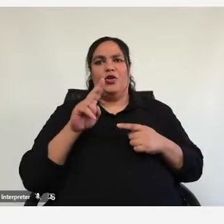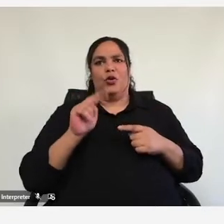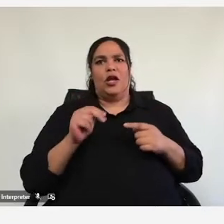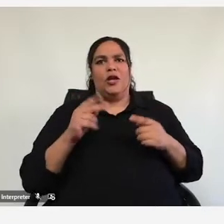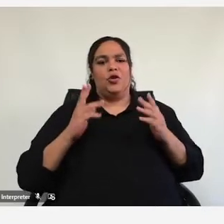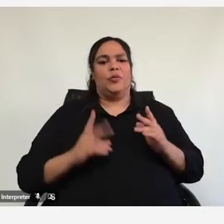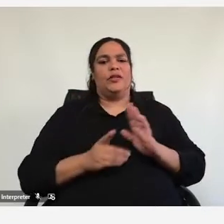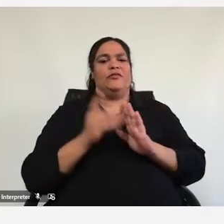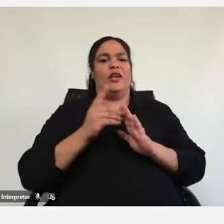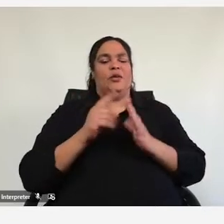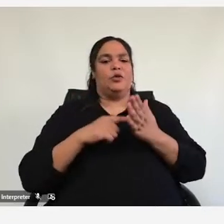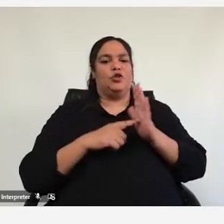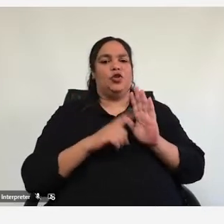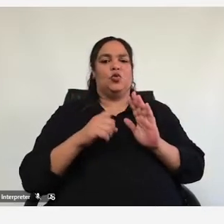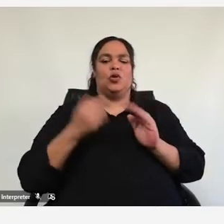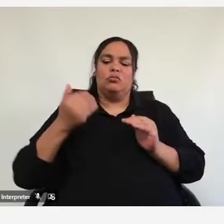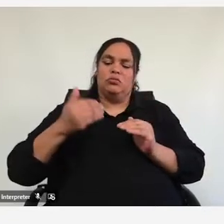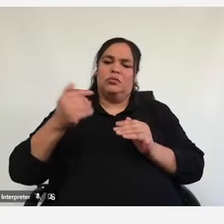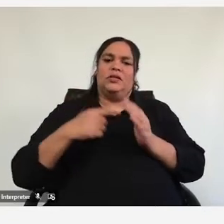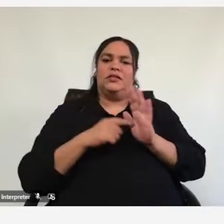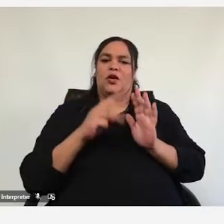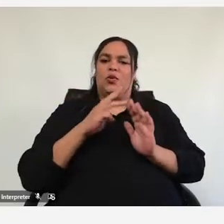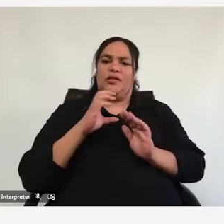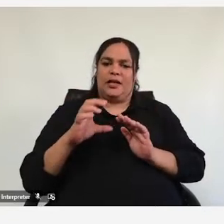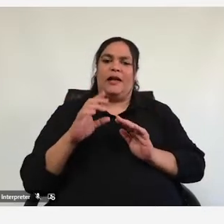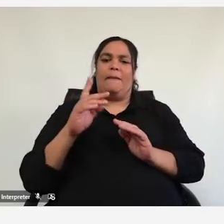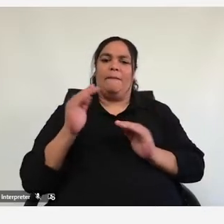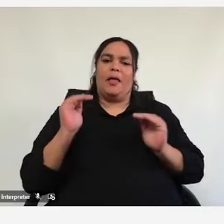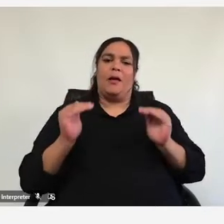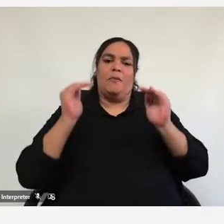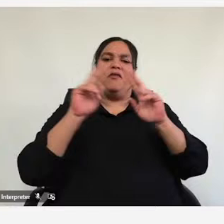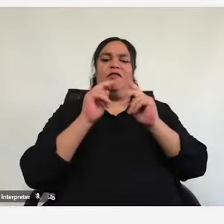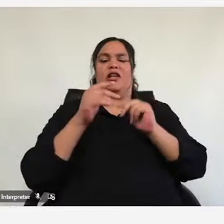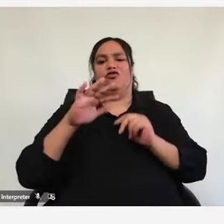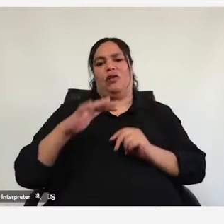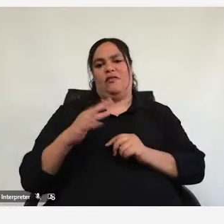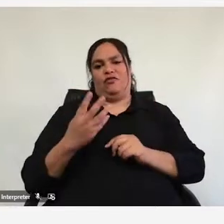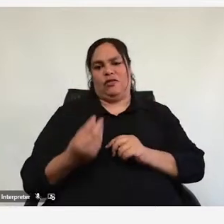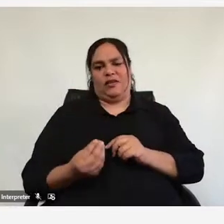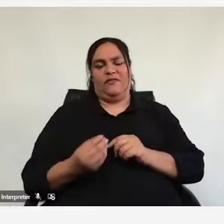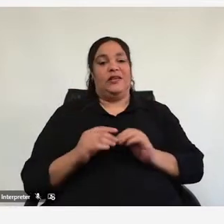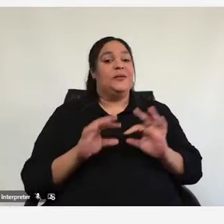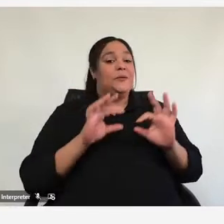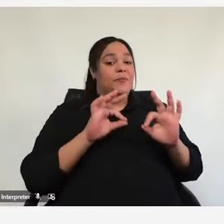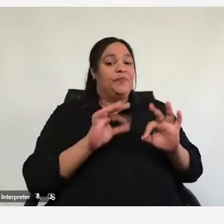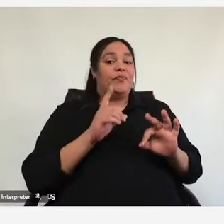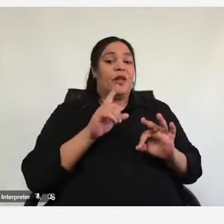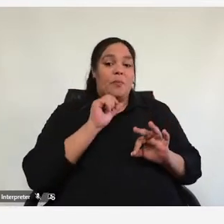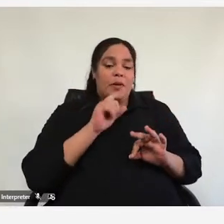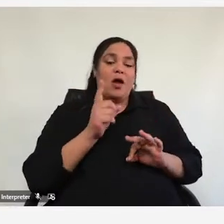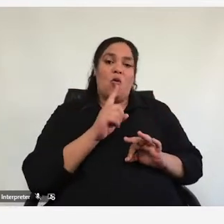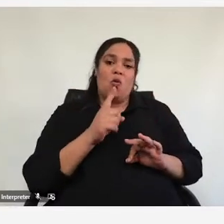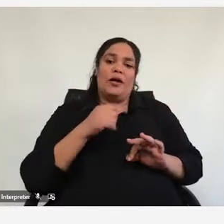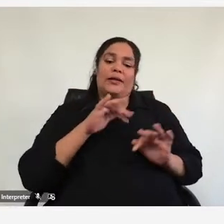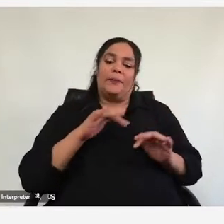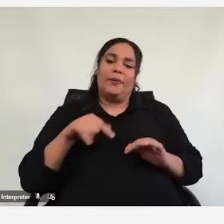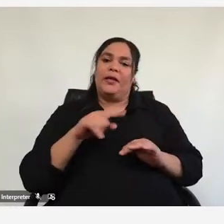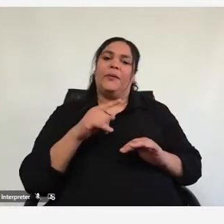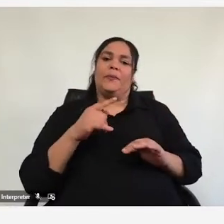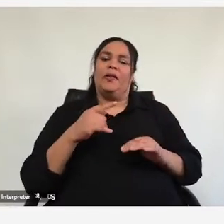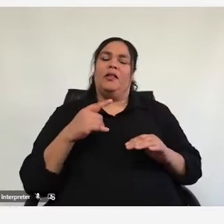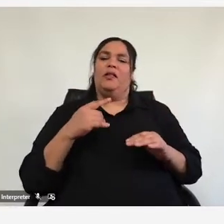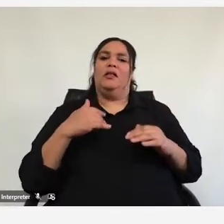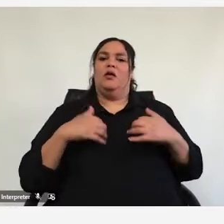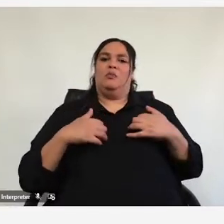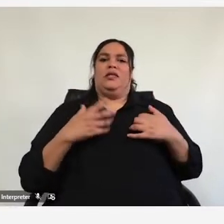Development Index consistently ranks the Western Cape above national averages. This is what being citizen obsessed means